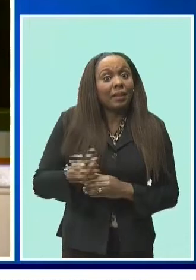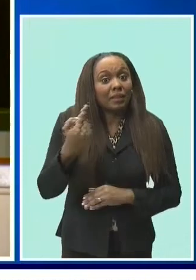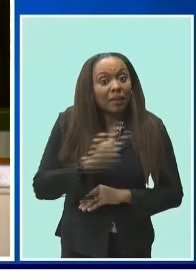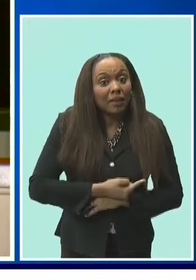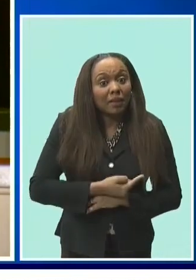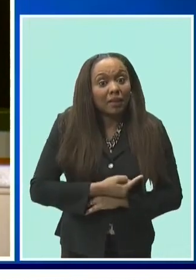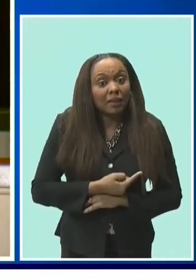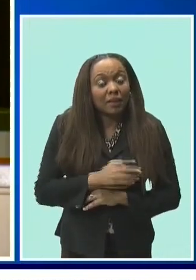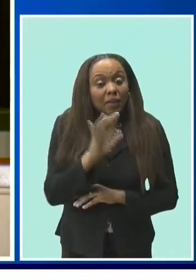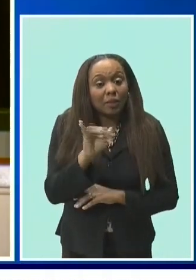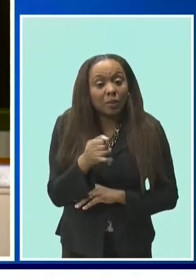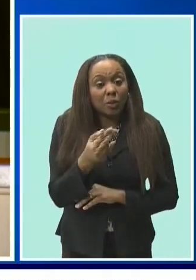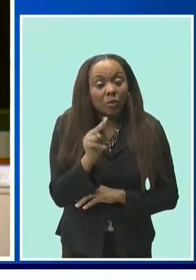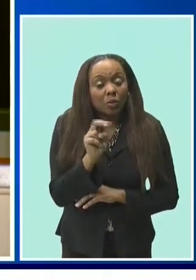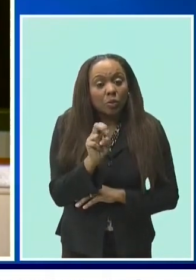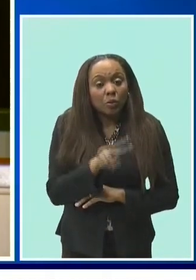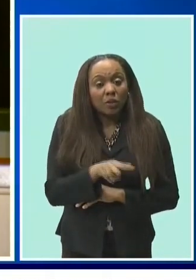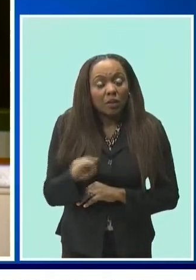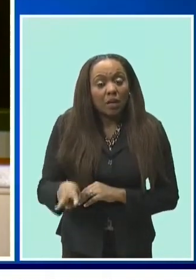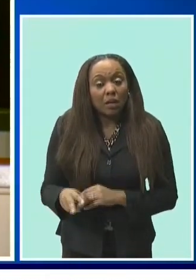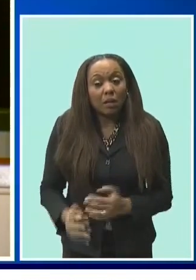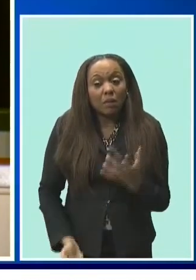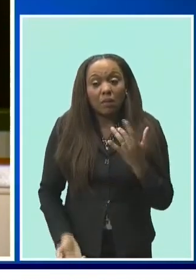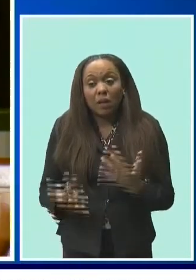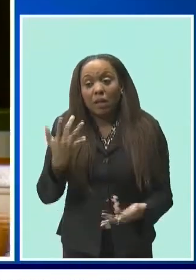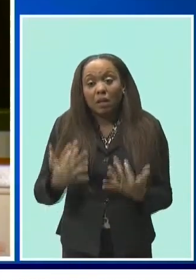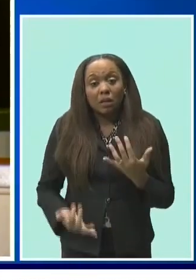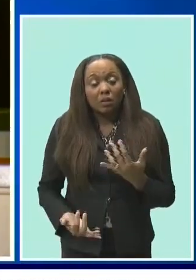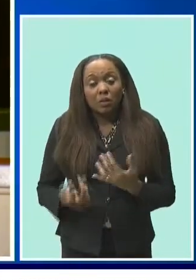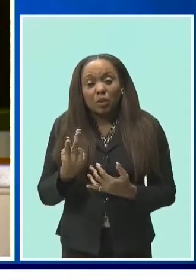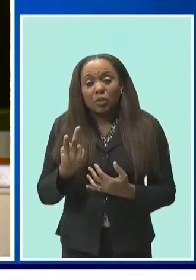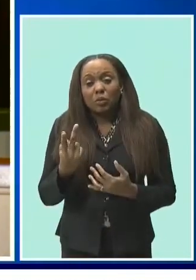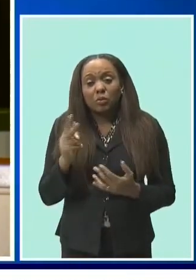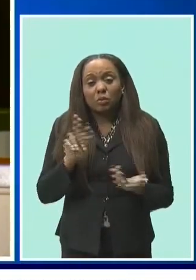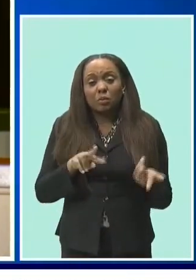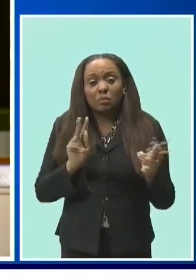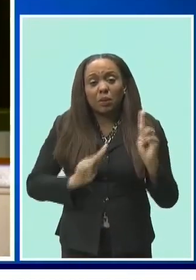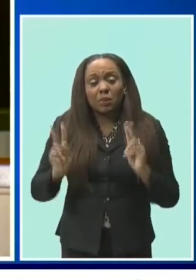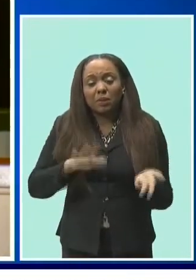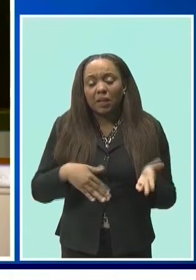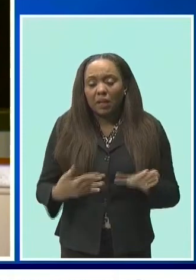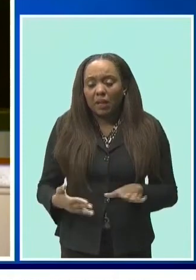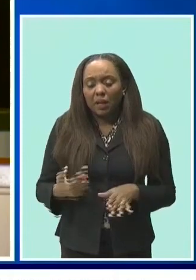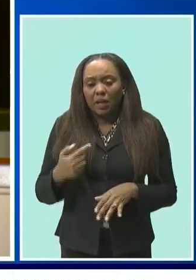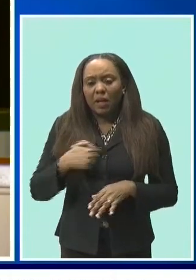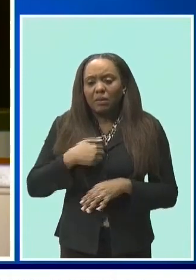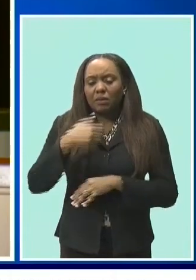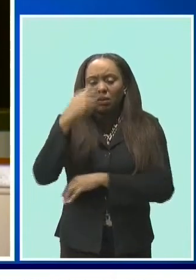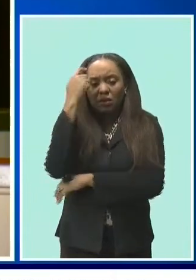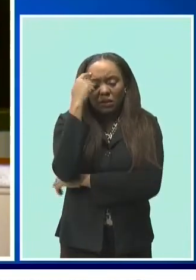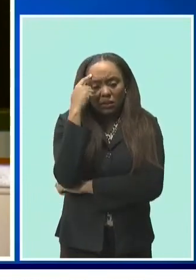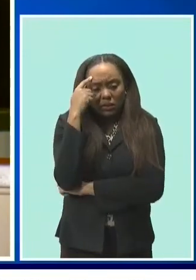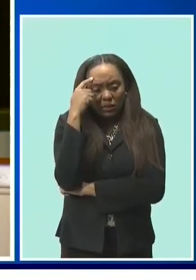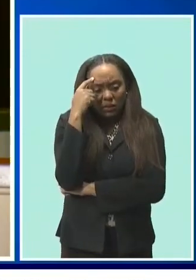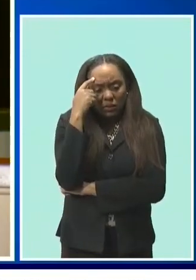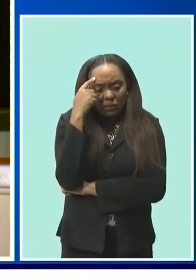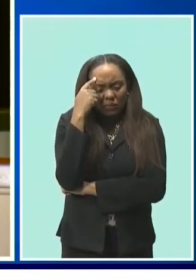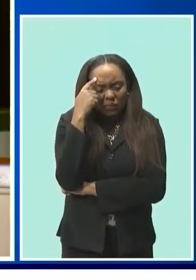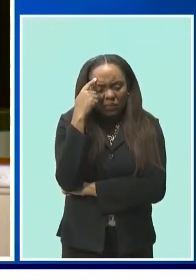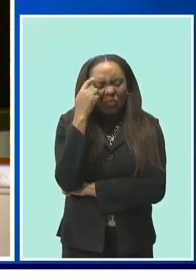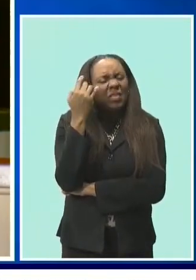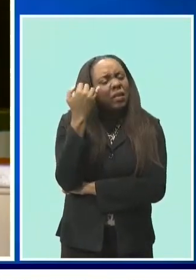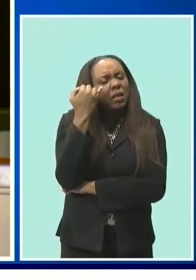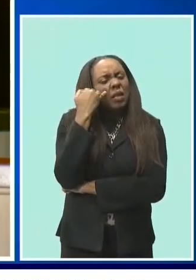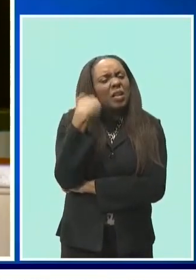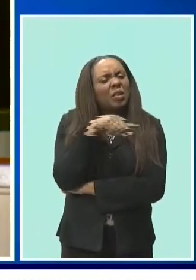that fire and 2 persons lost their life, immediately sent out, could this have been avoided had we gone into